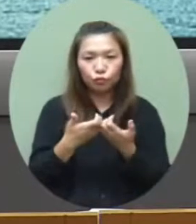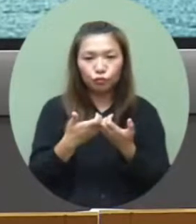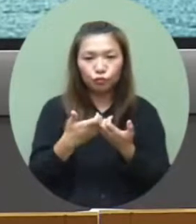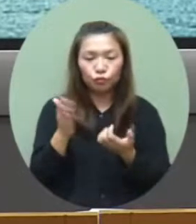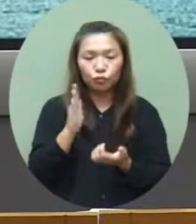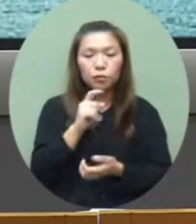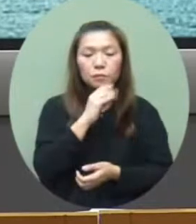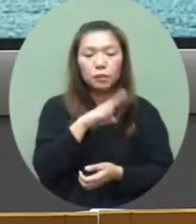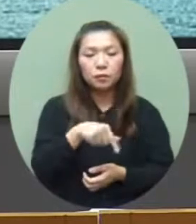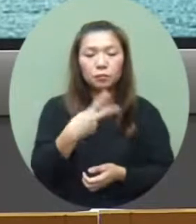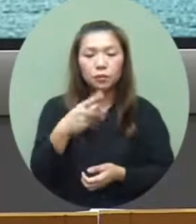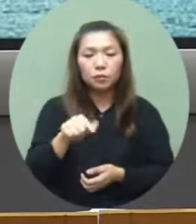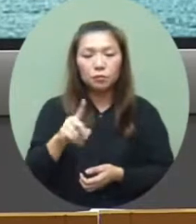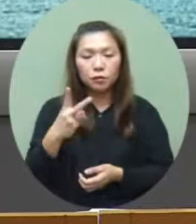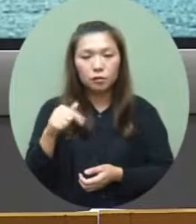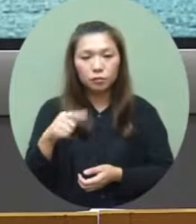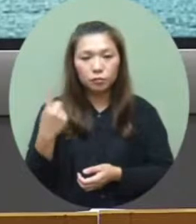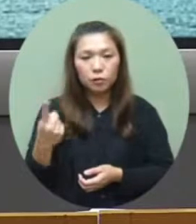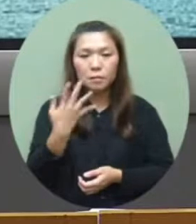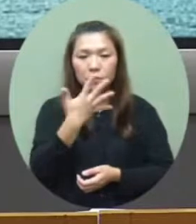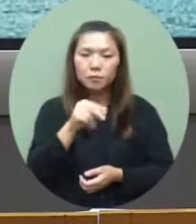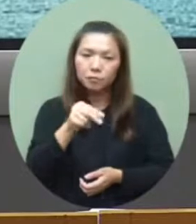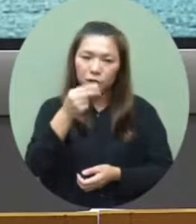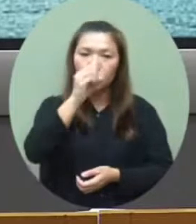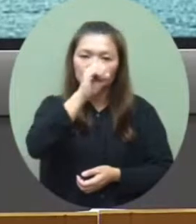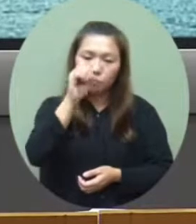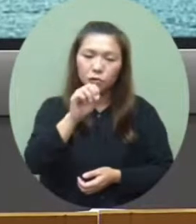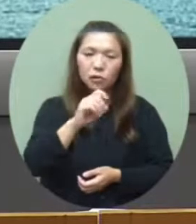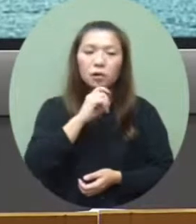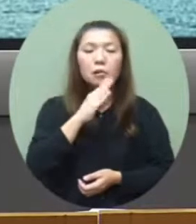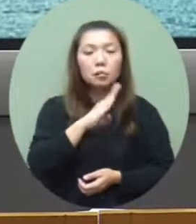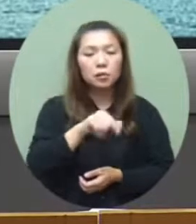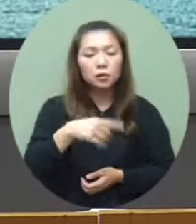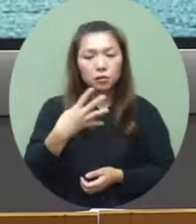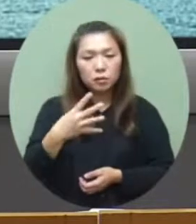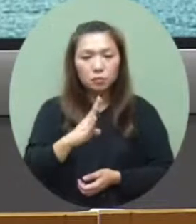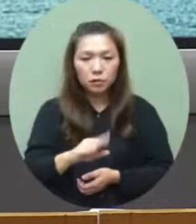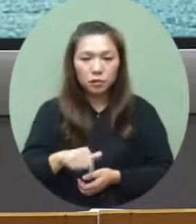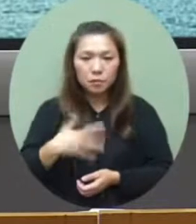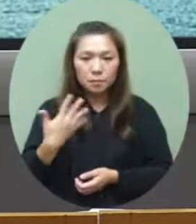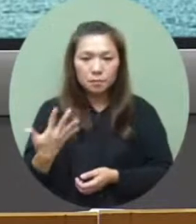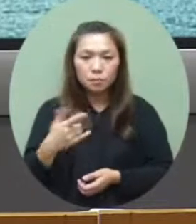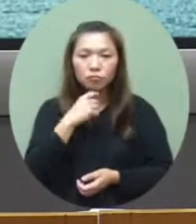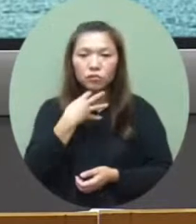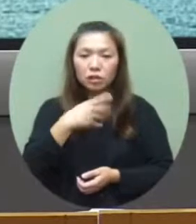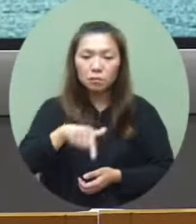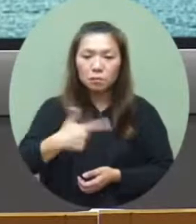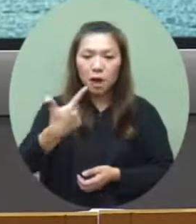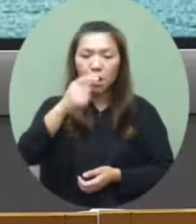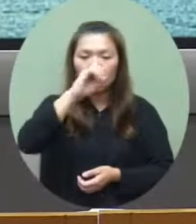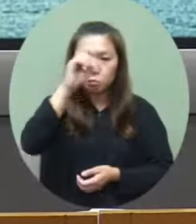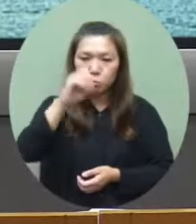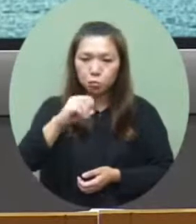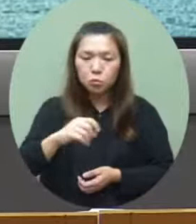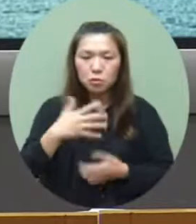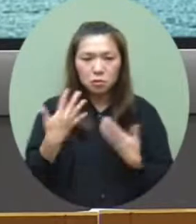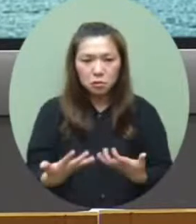average, BA 0.2, 0.12.1, 5.7%, BA